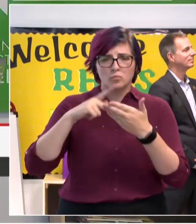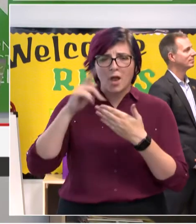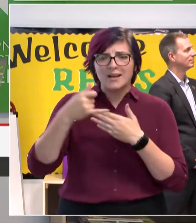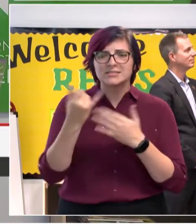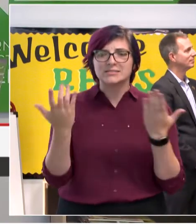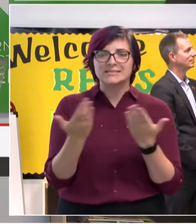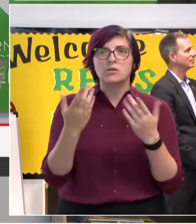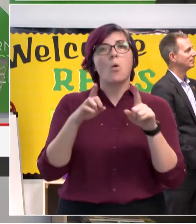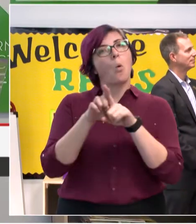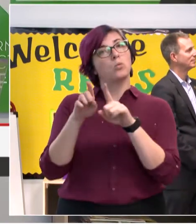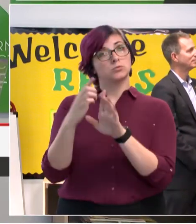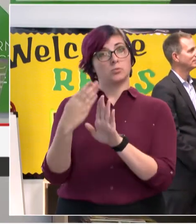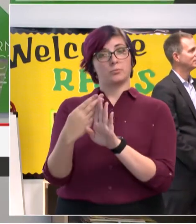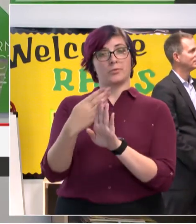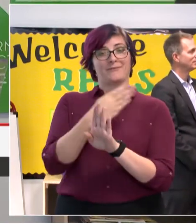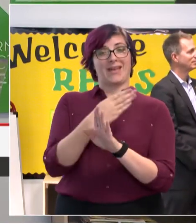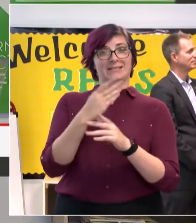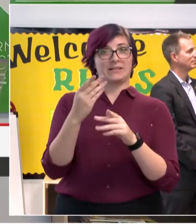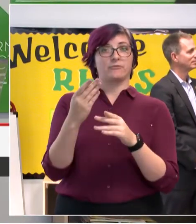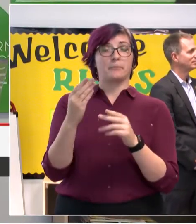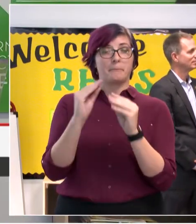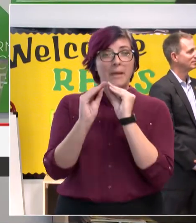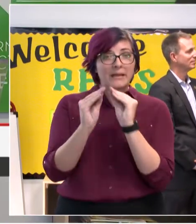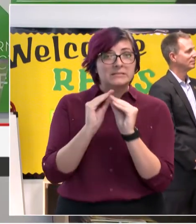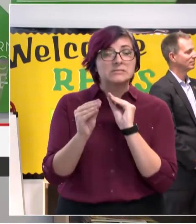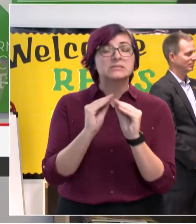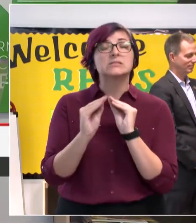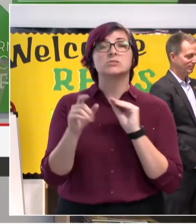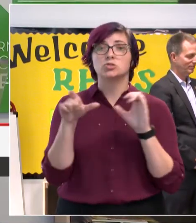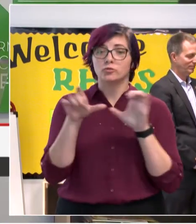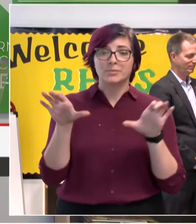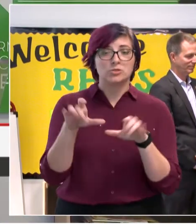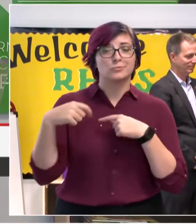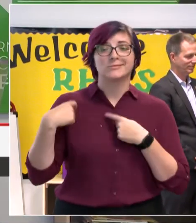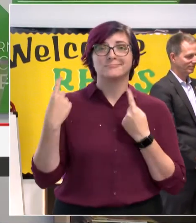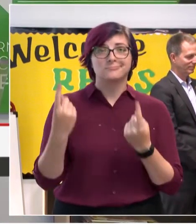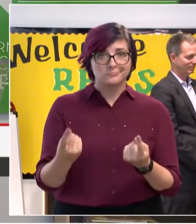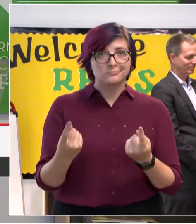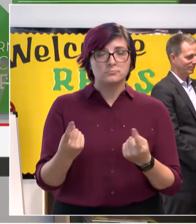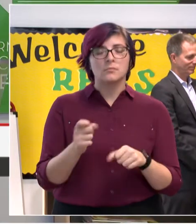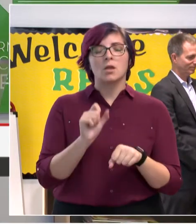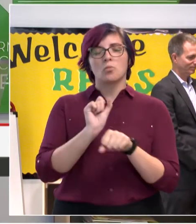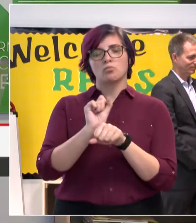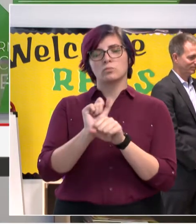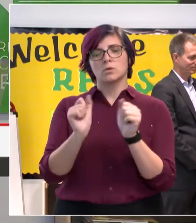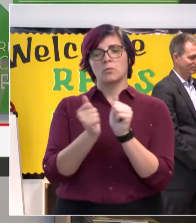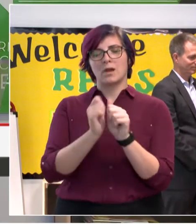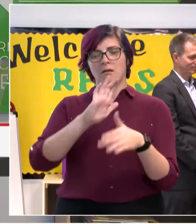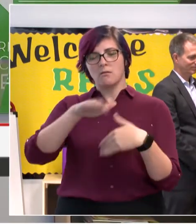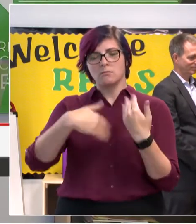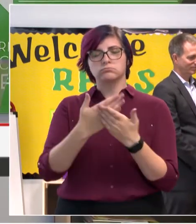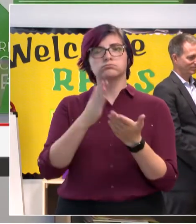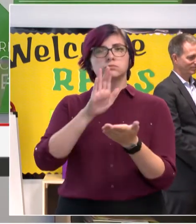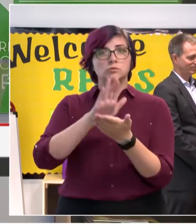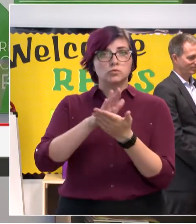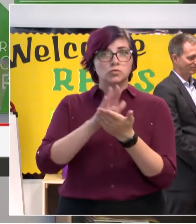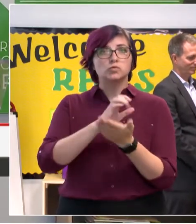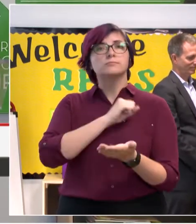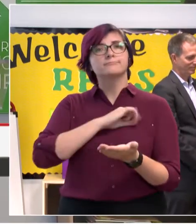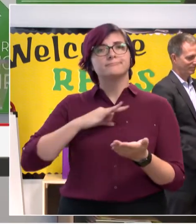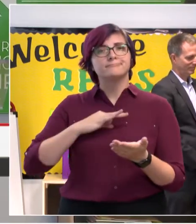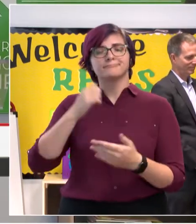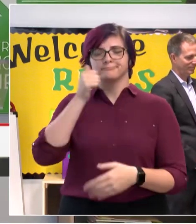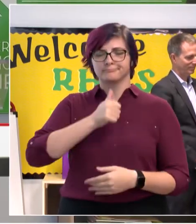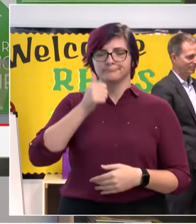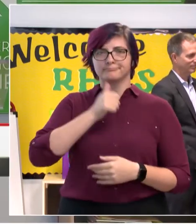preventive maintenance work that you have been doing and working with all of the school staff on their